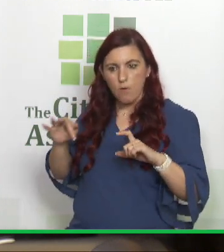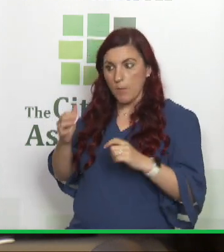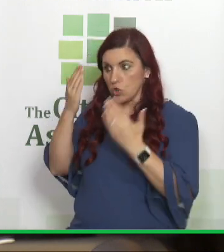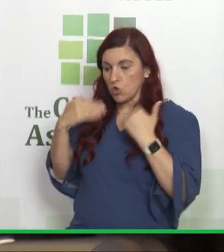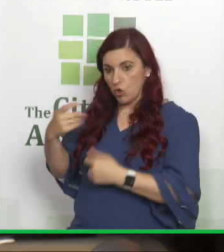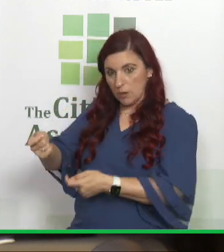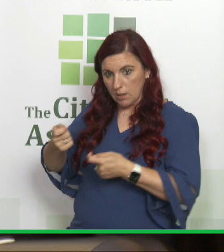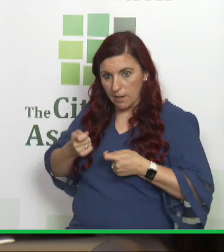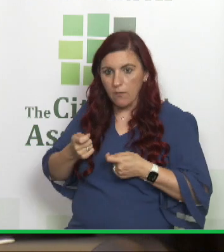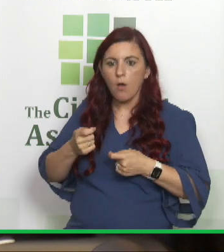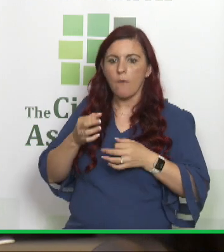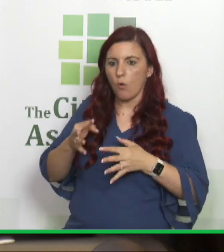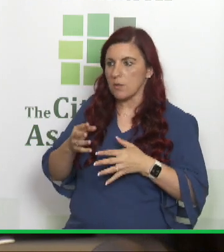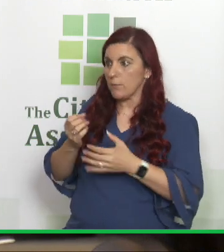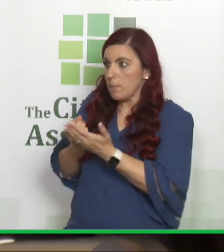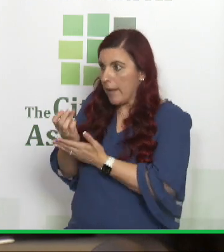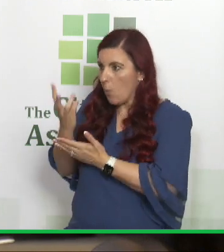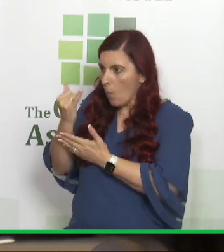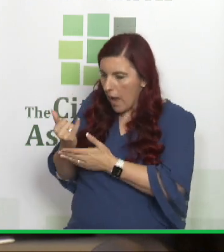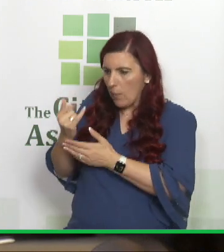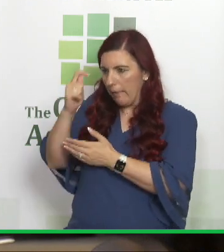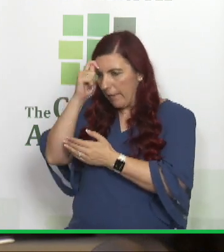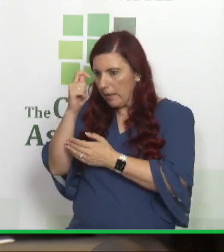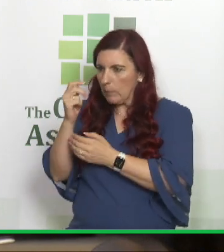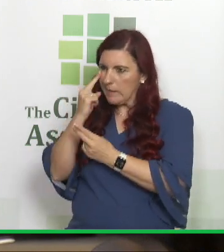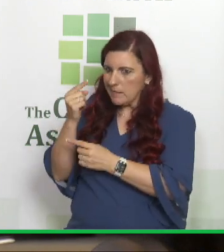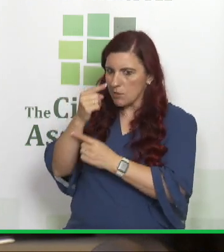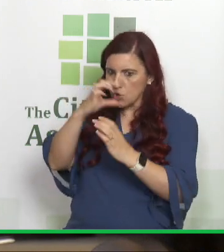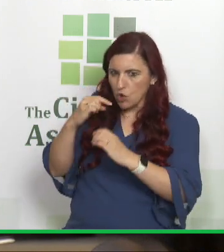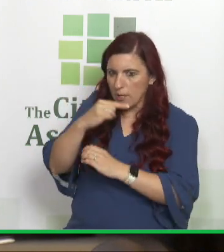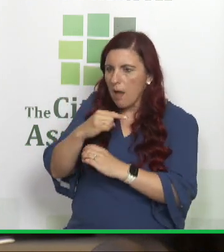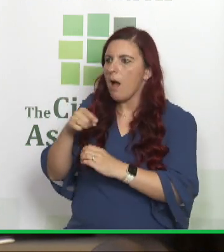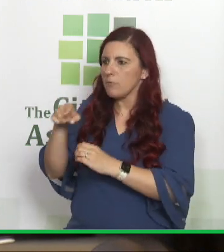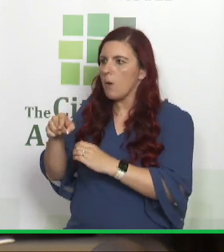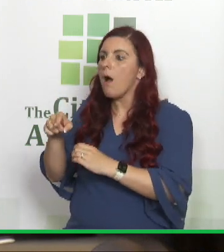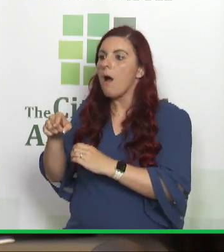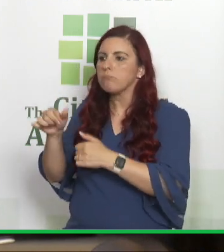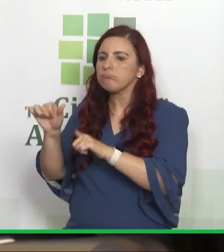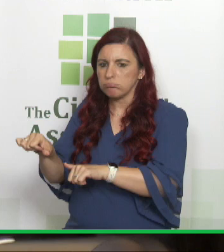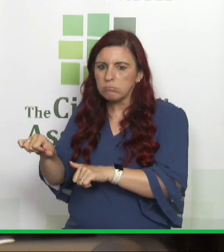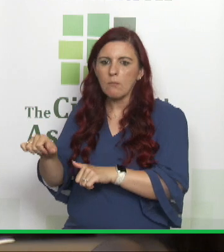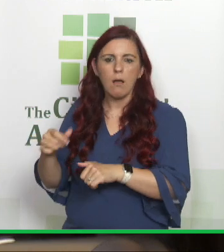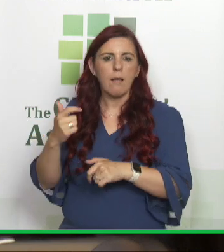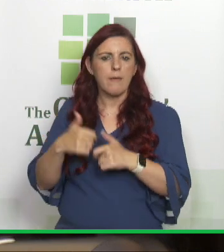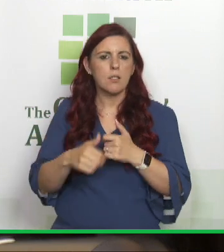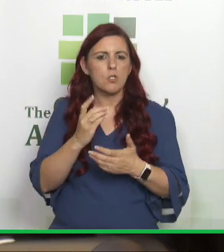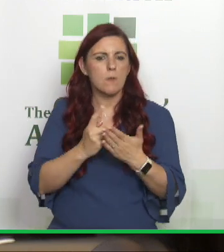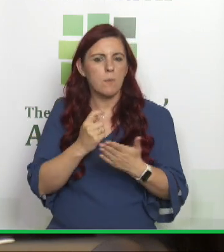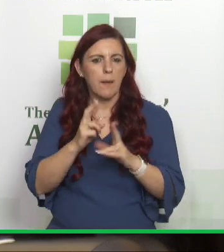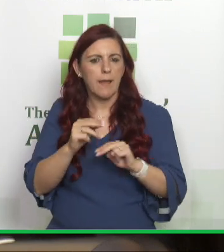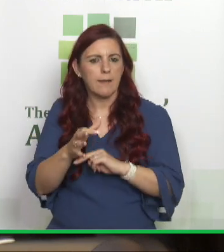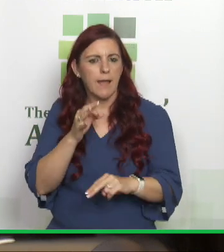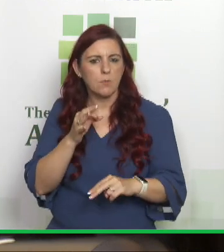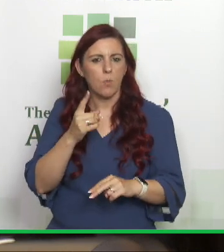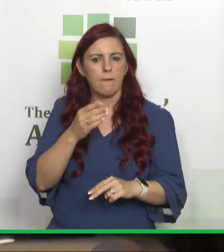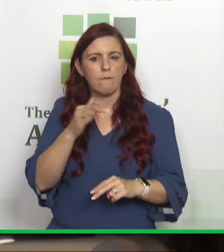of course, satisfy the judge that such a search is necessary. In some circumstances, we can obtain a search warrant from